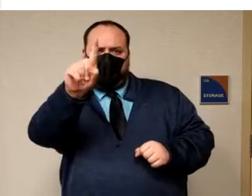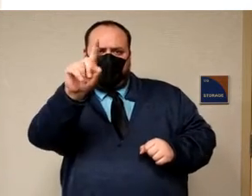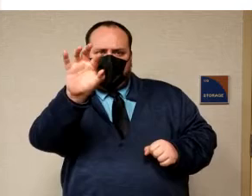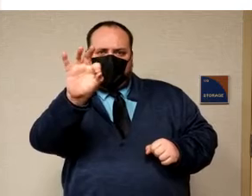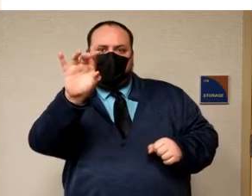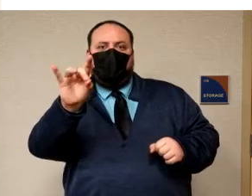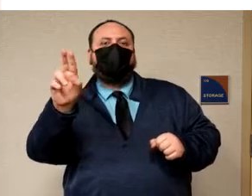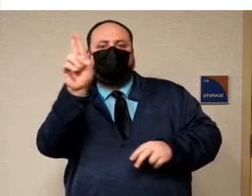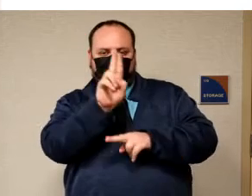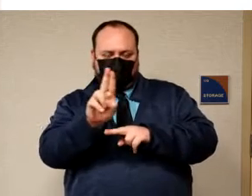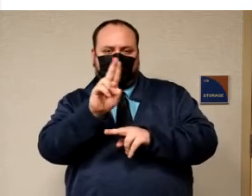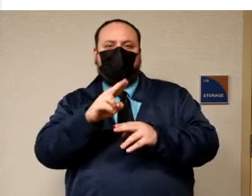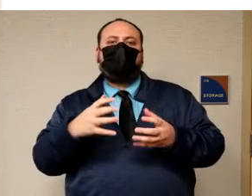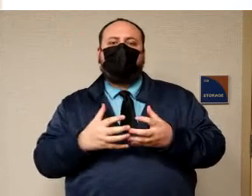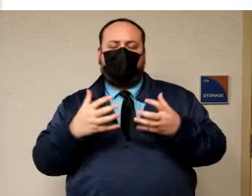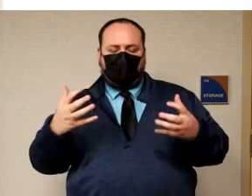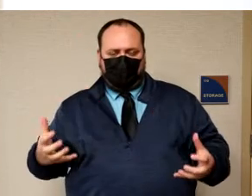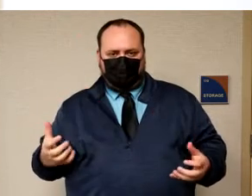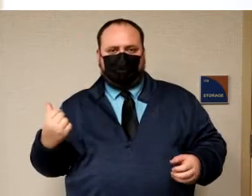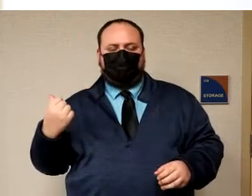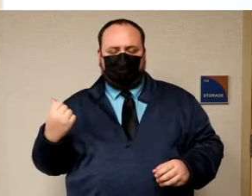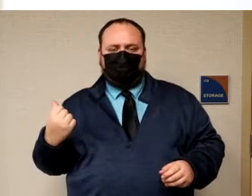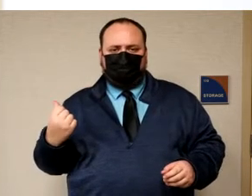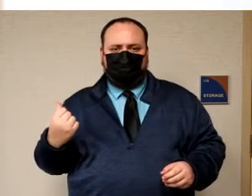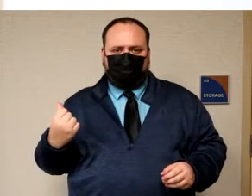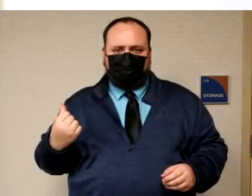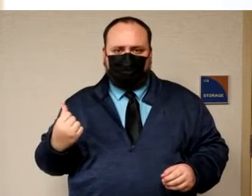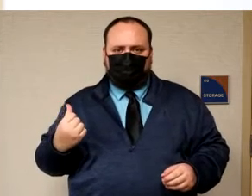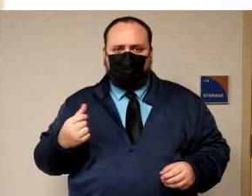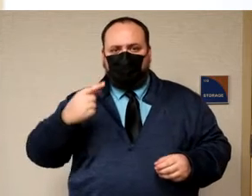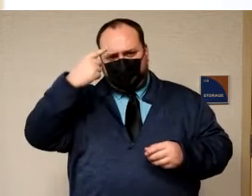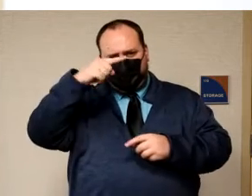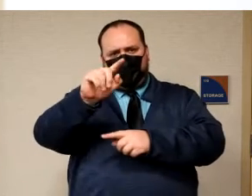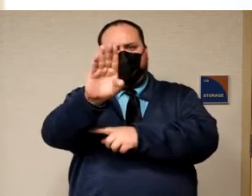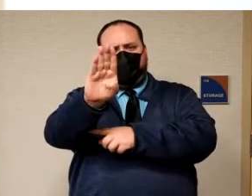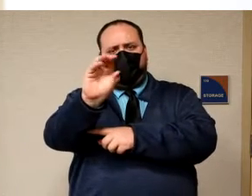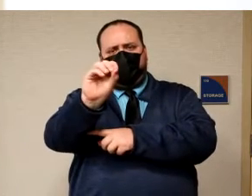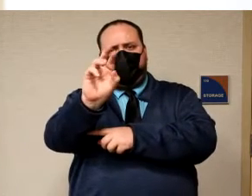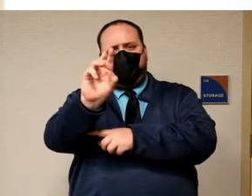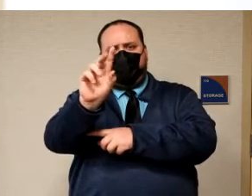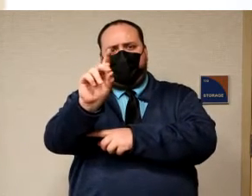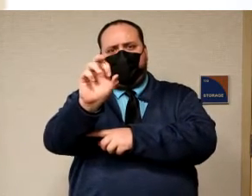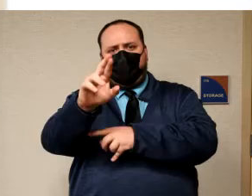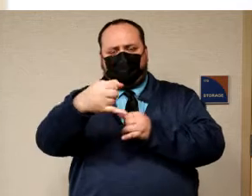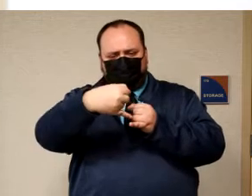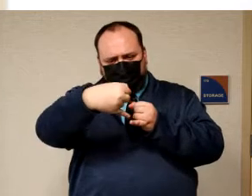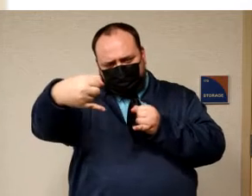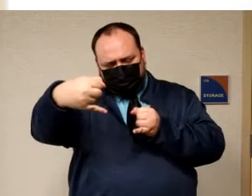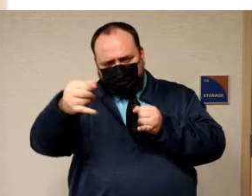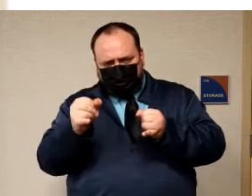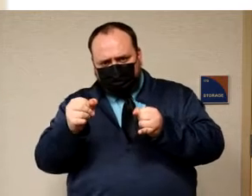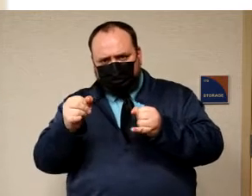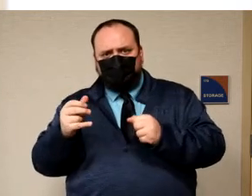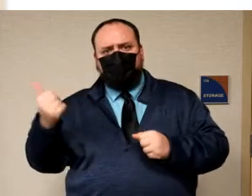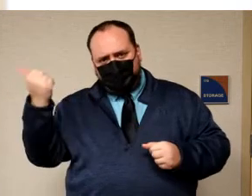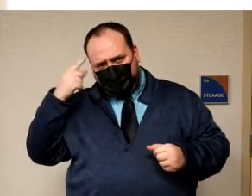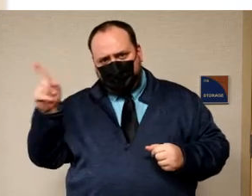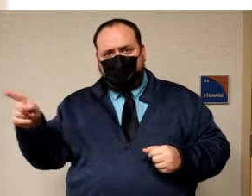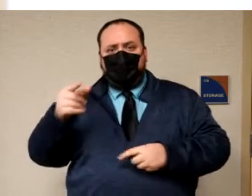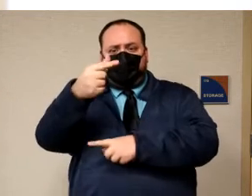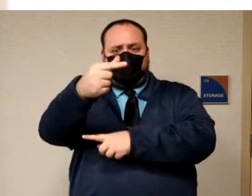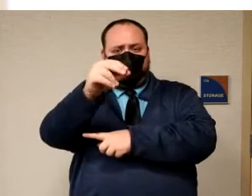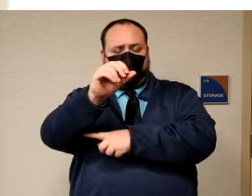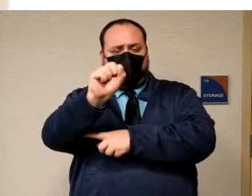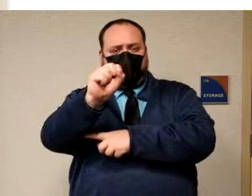times used as a border for these. Goshen Avenue was used